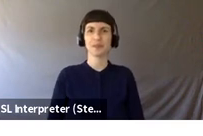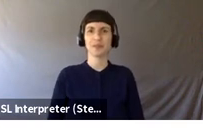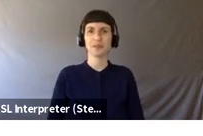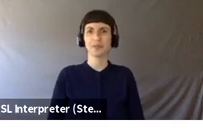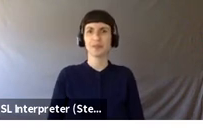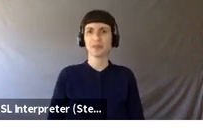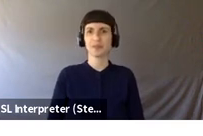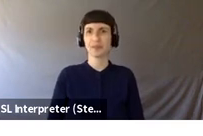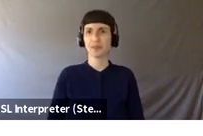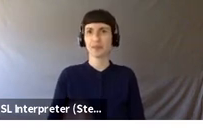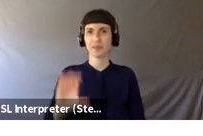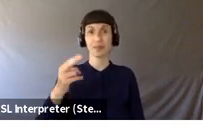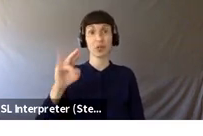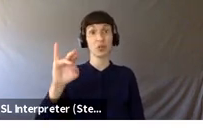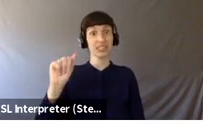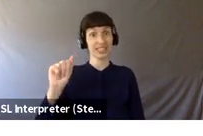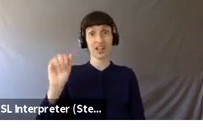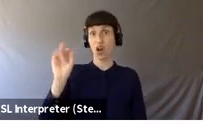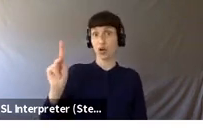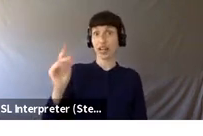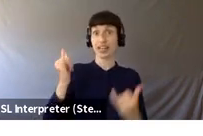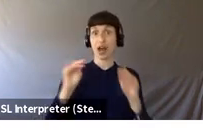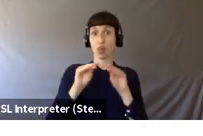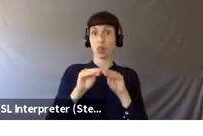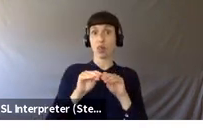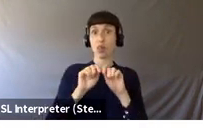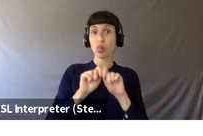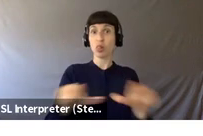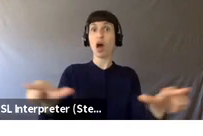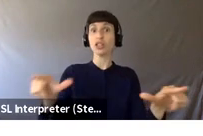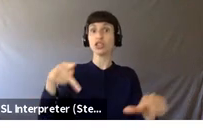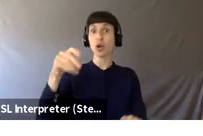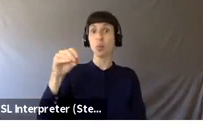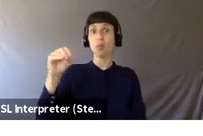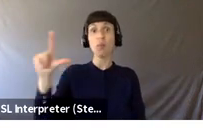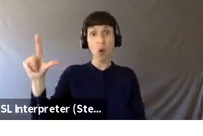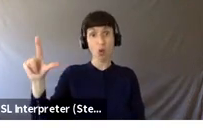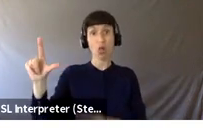Hey, with that, I am going to launch a poll. Now, this is through the Zoom, but we